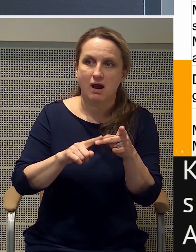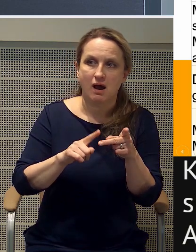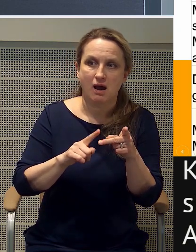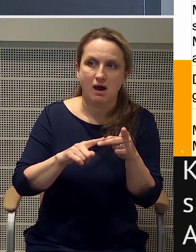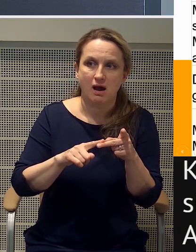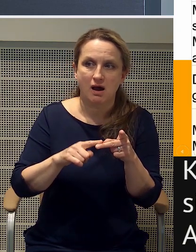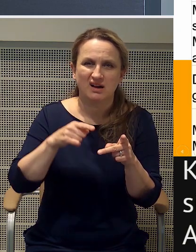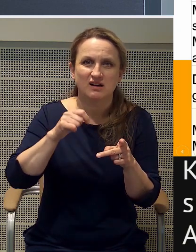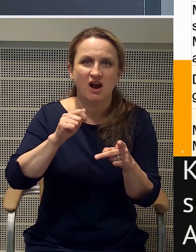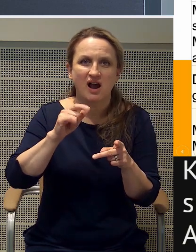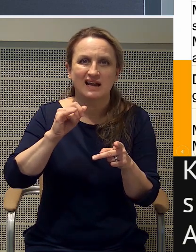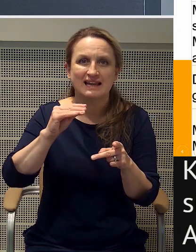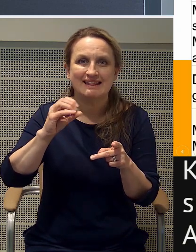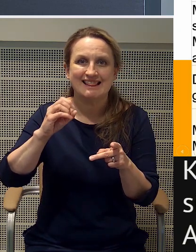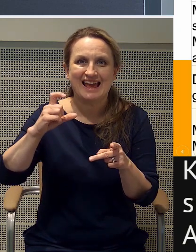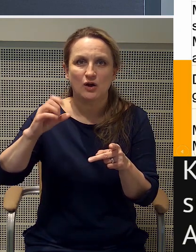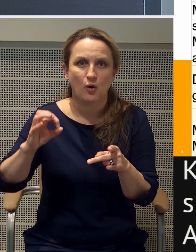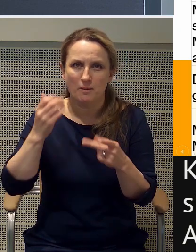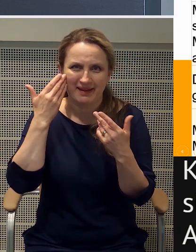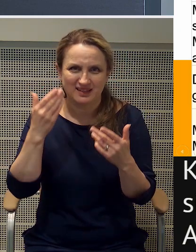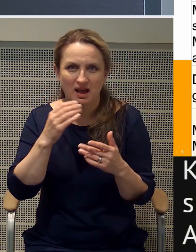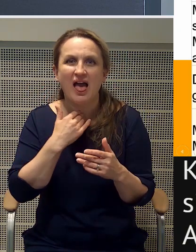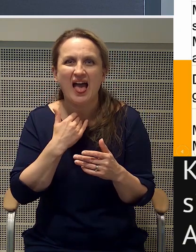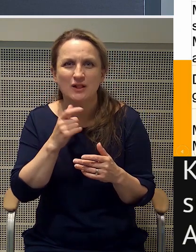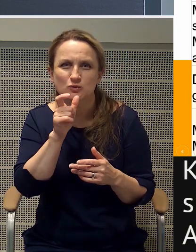I don't know if it's Kalideco, Kalideco.